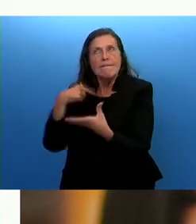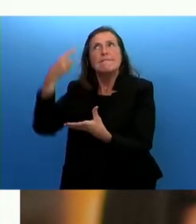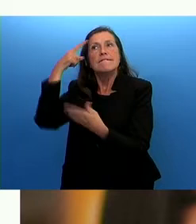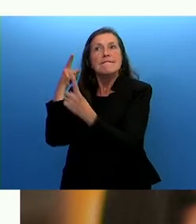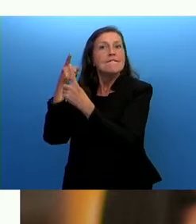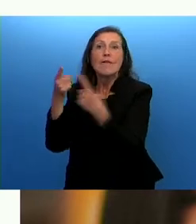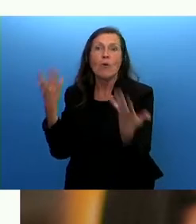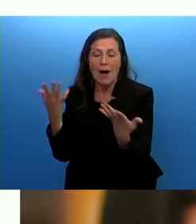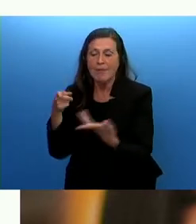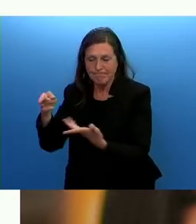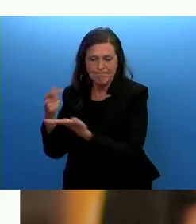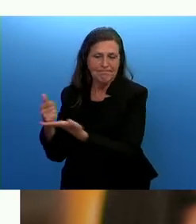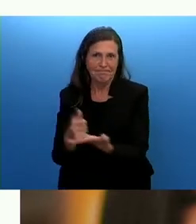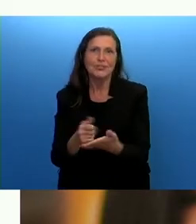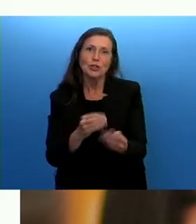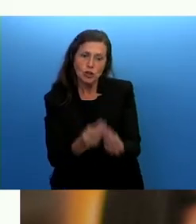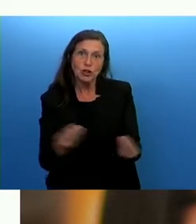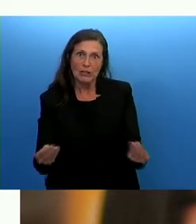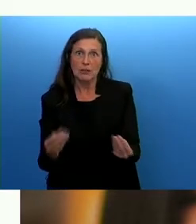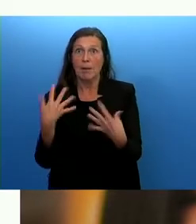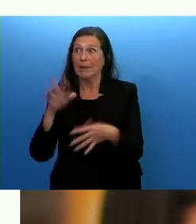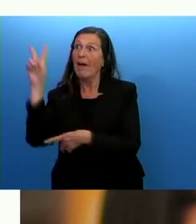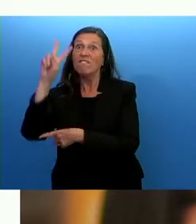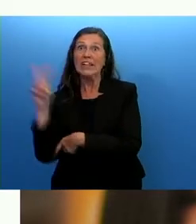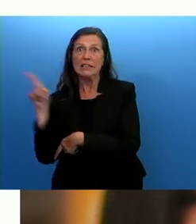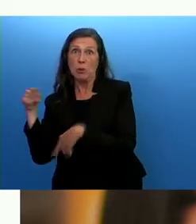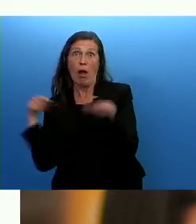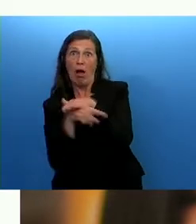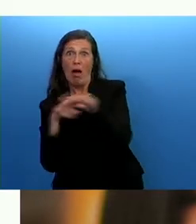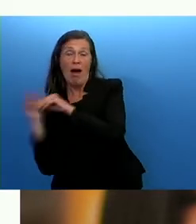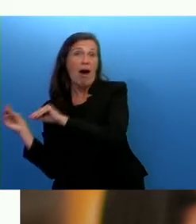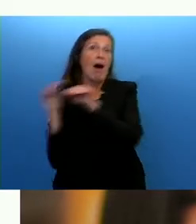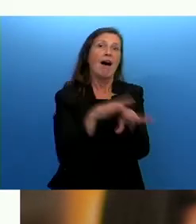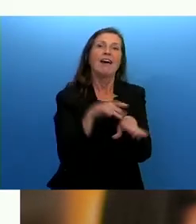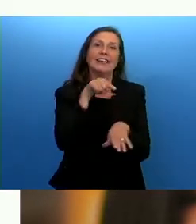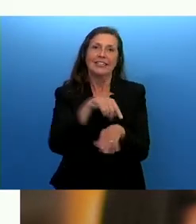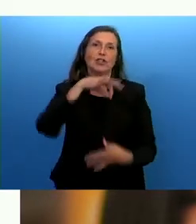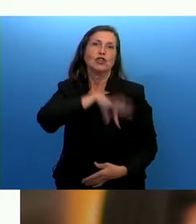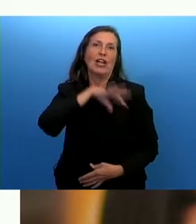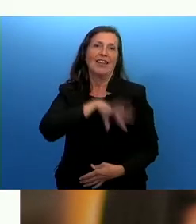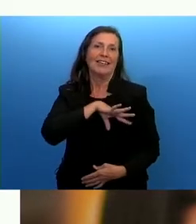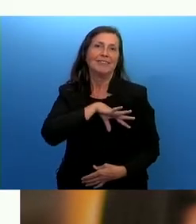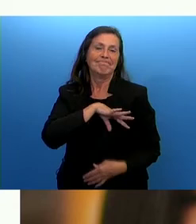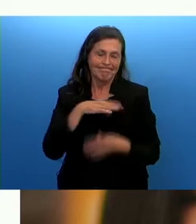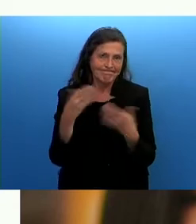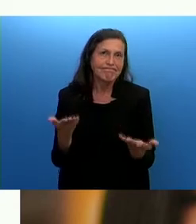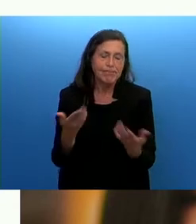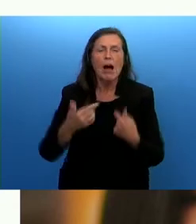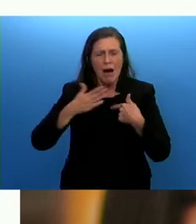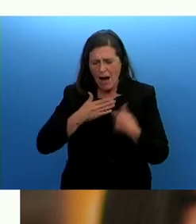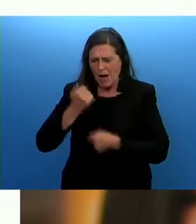children who have fled Venezuela and who have arrived in Chile. Our